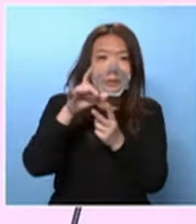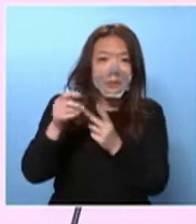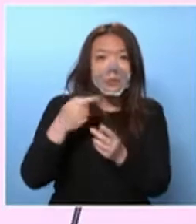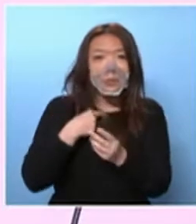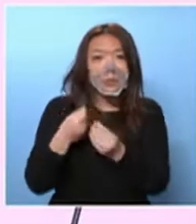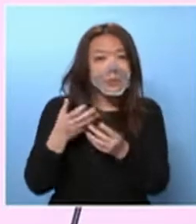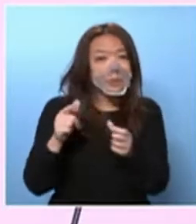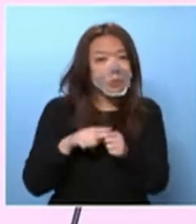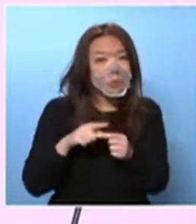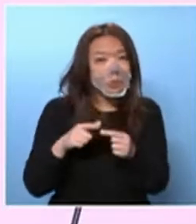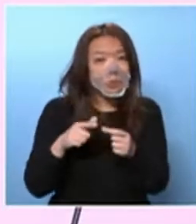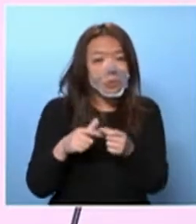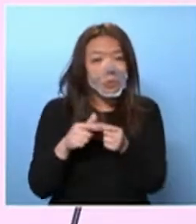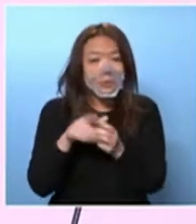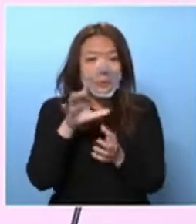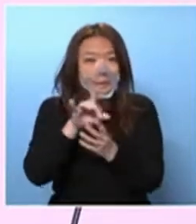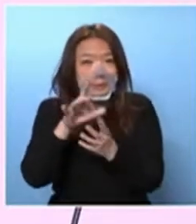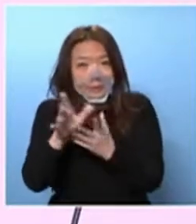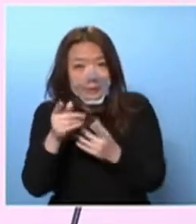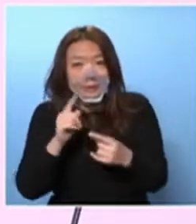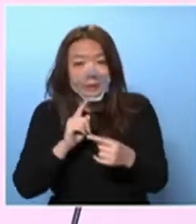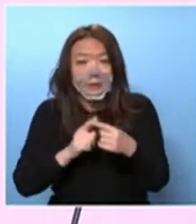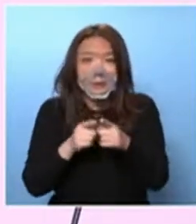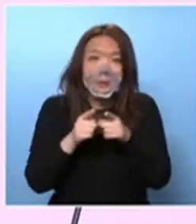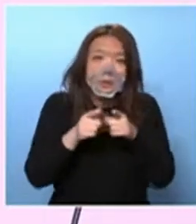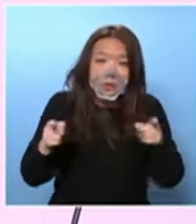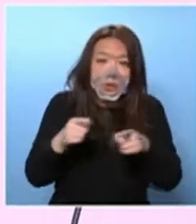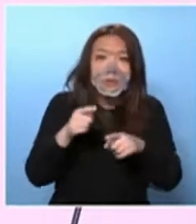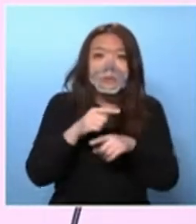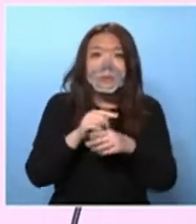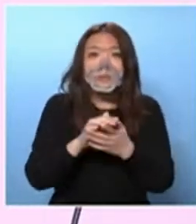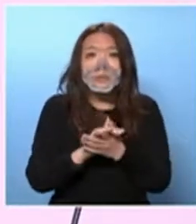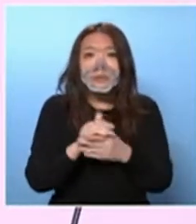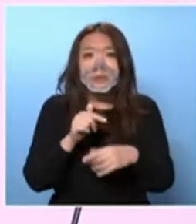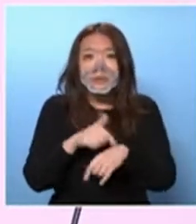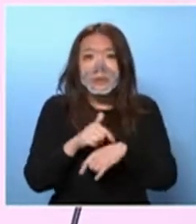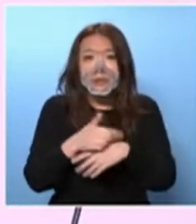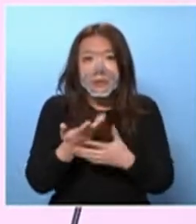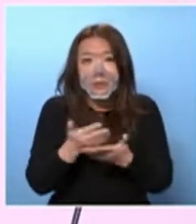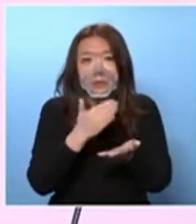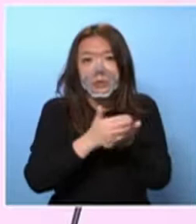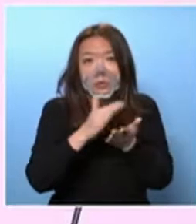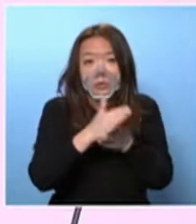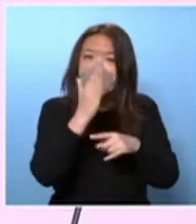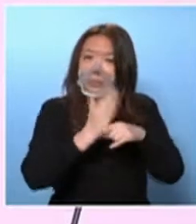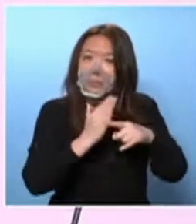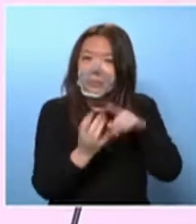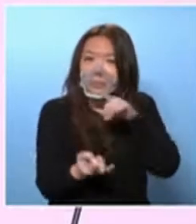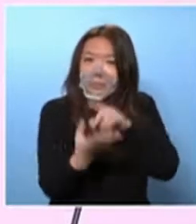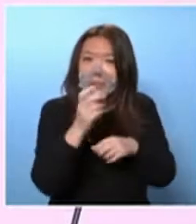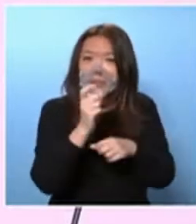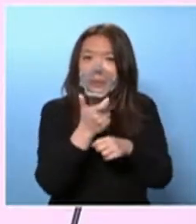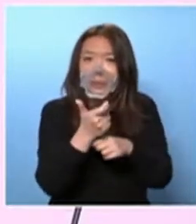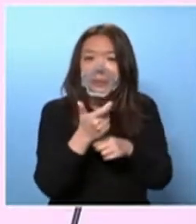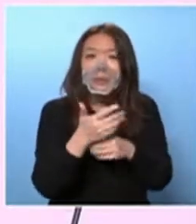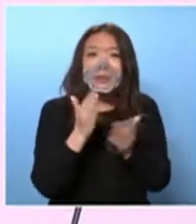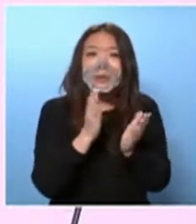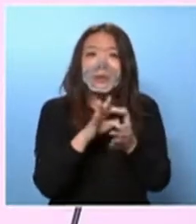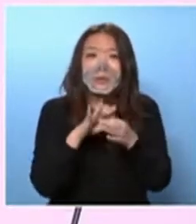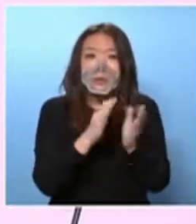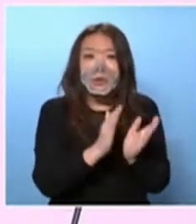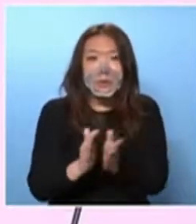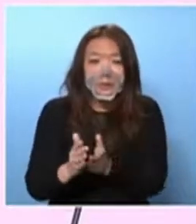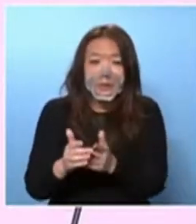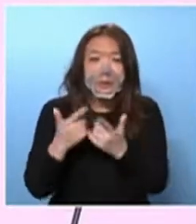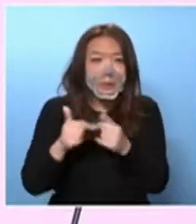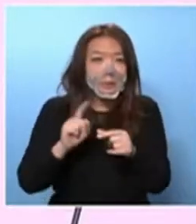and the banking sector will offer enterprises the option of making partial repayment of principal over a longer period of time. This arrangement will